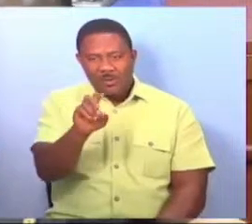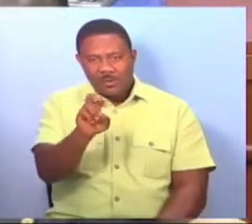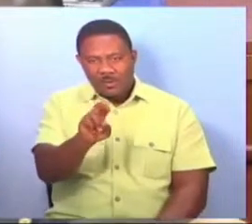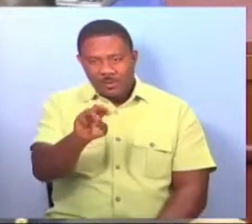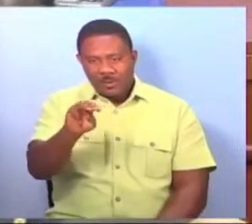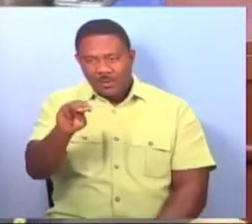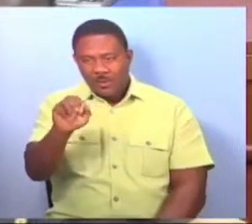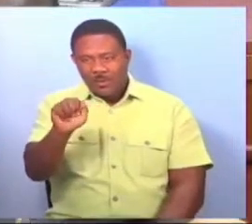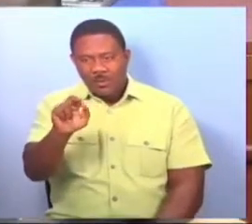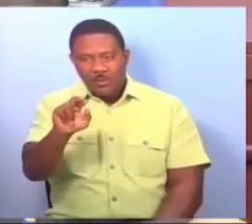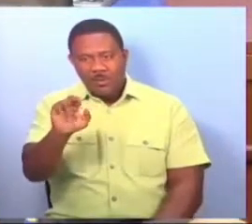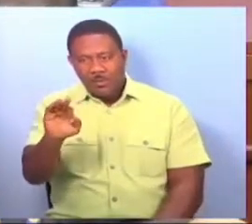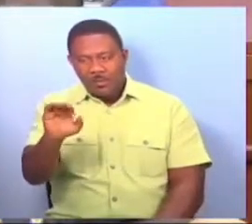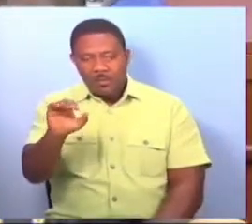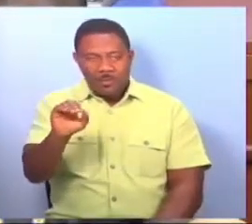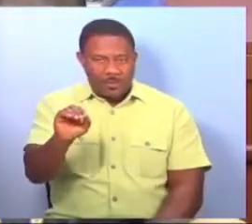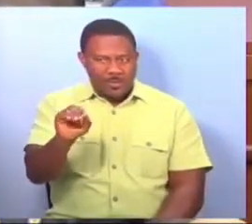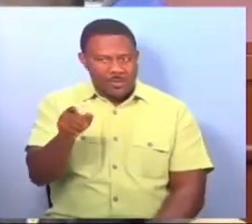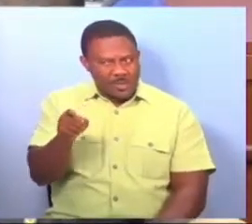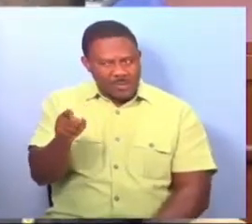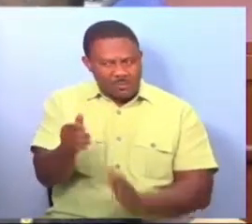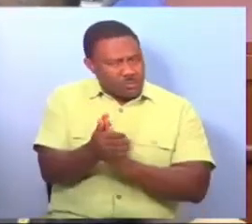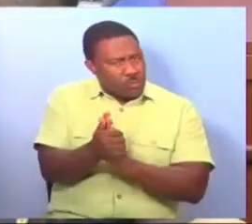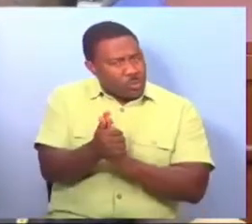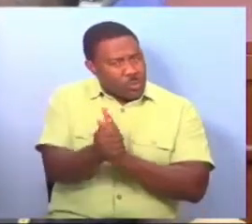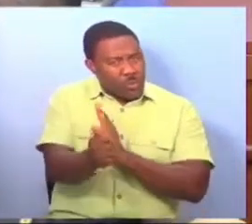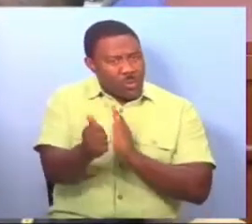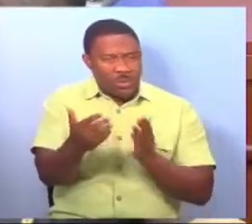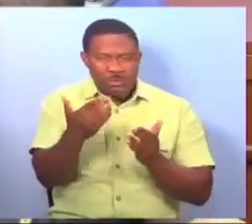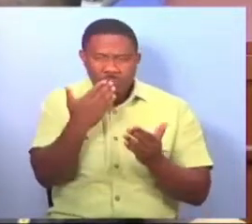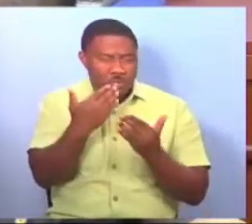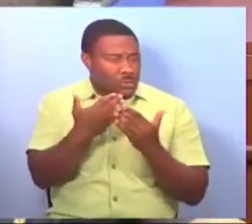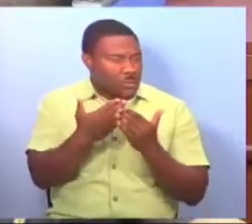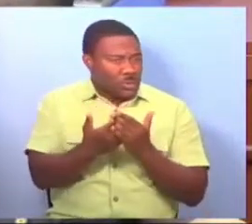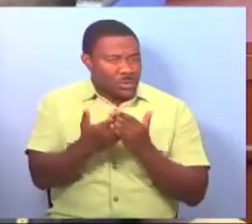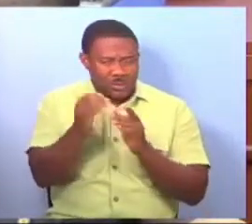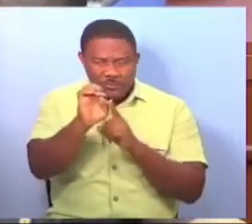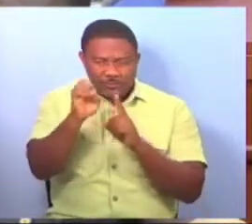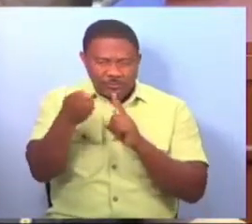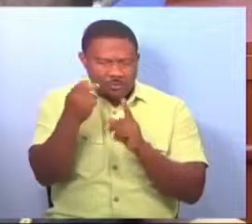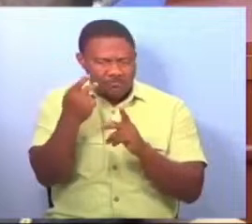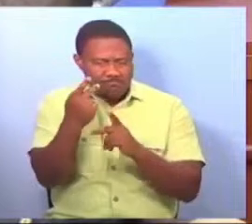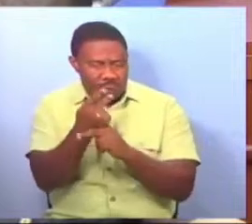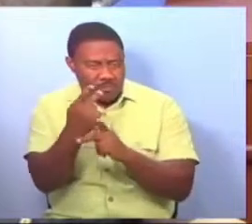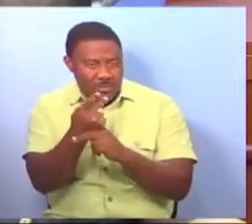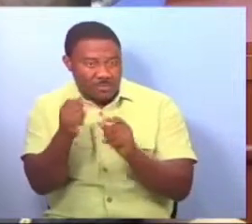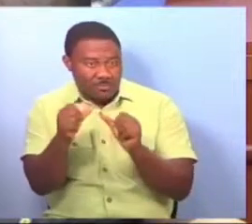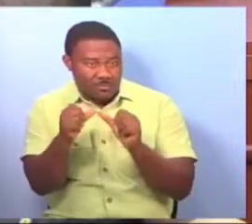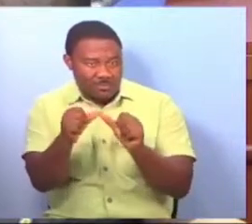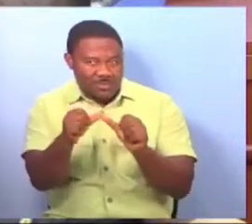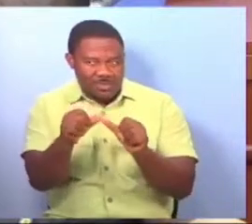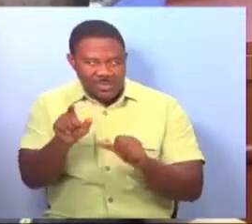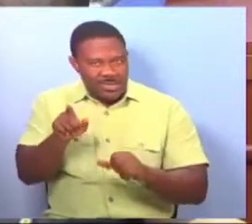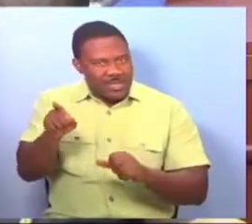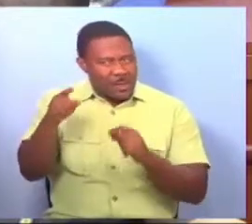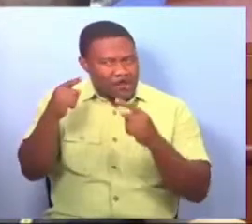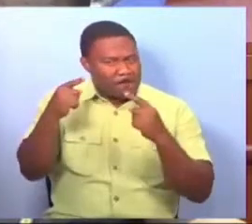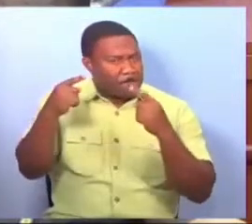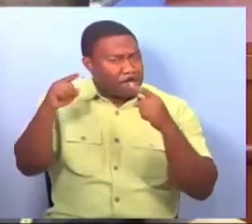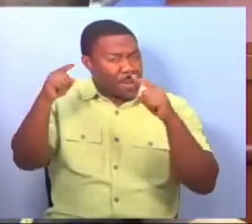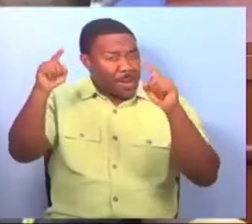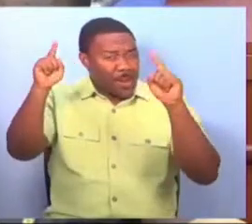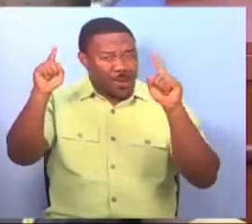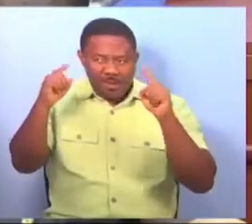characterized by environmental sustainability, and he has excelled himself in